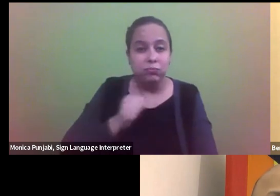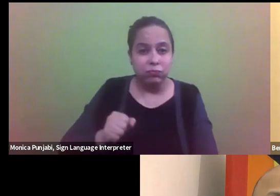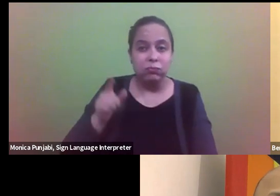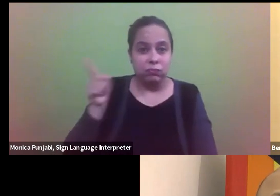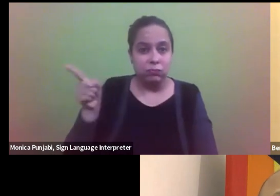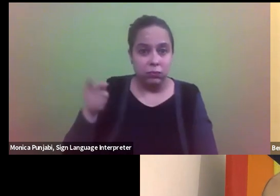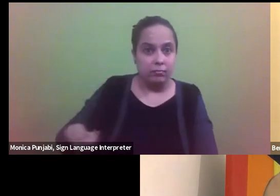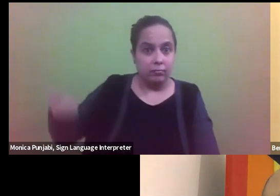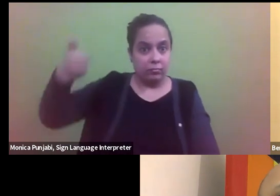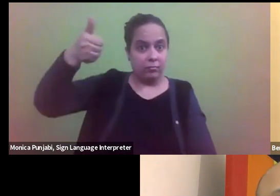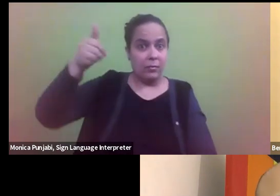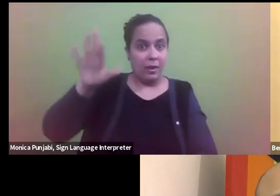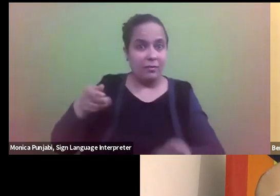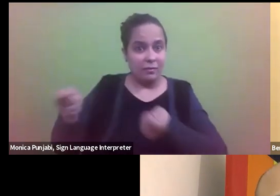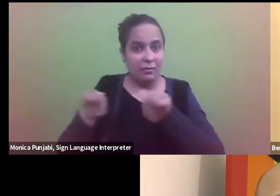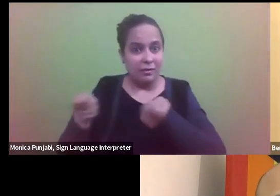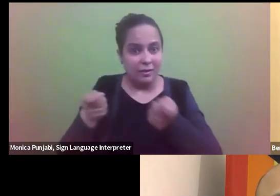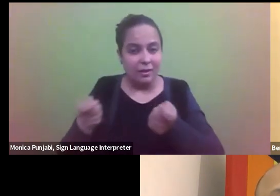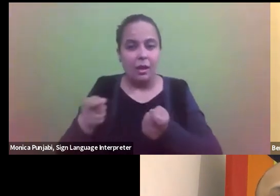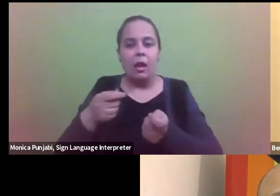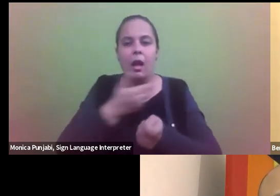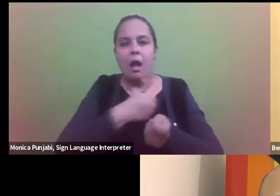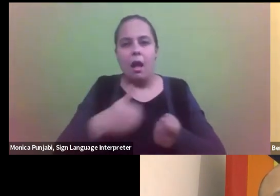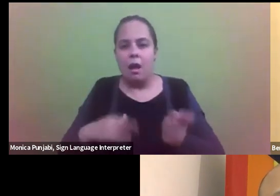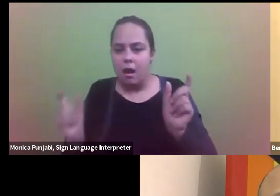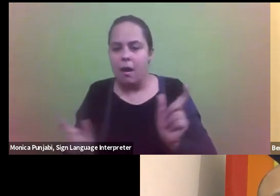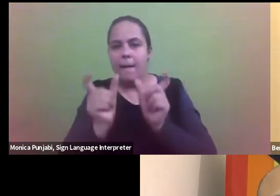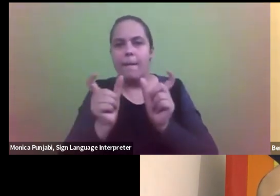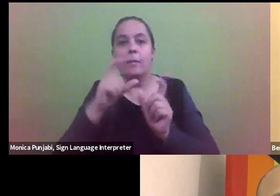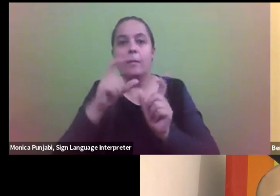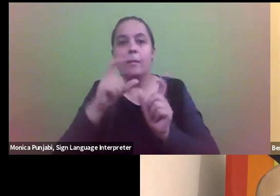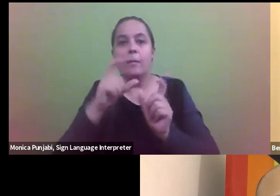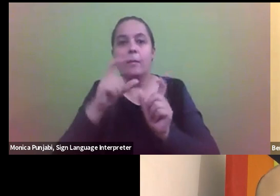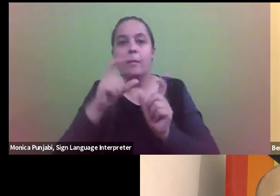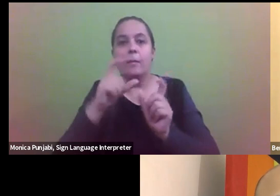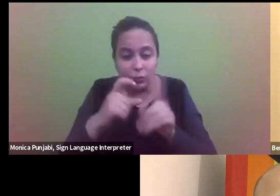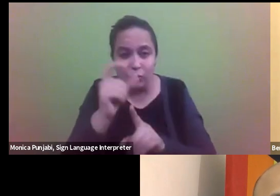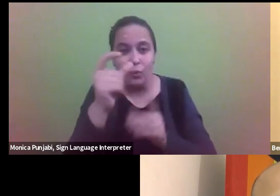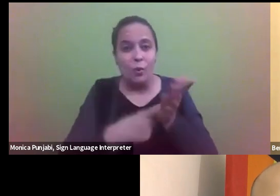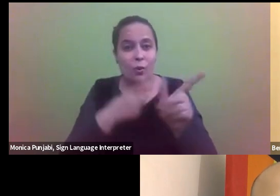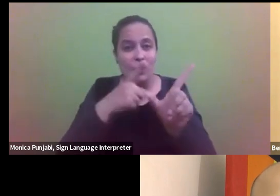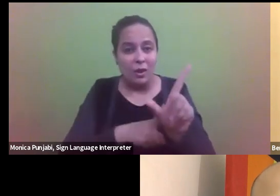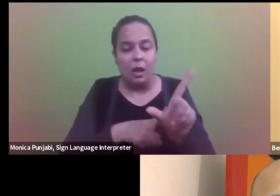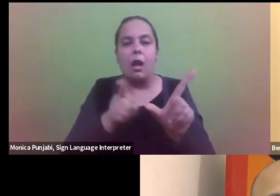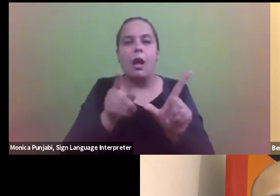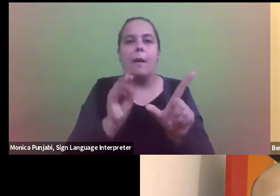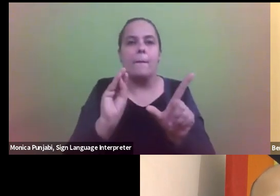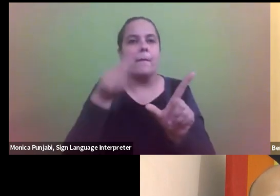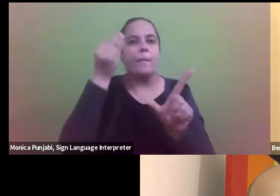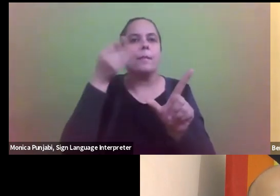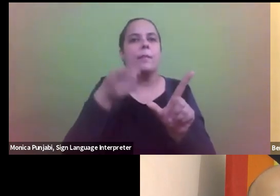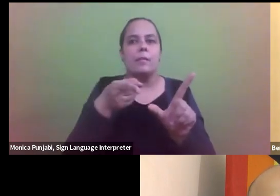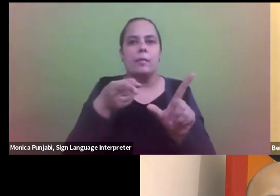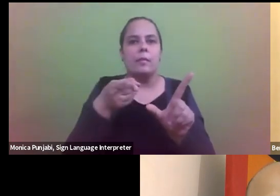came in, which kind of covered my caste identity. And that has been there. We have been seeing that trend now as well. People